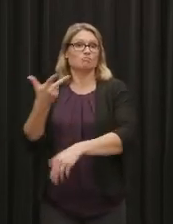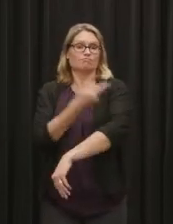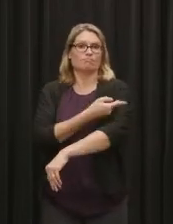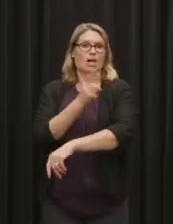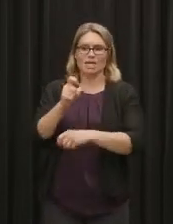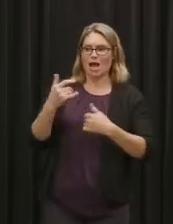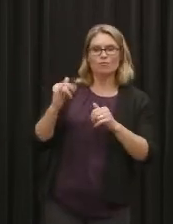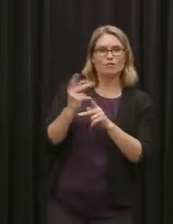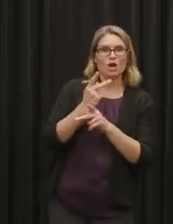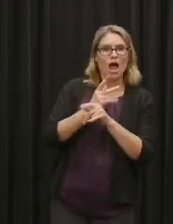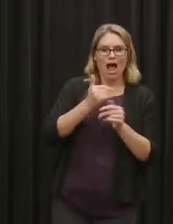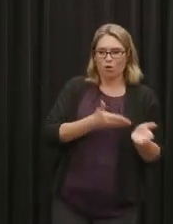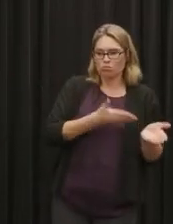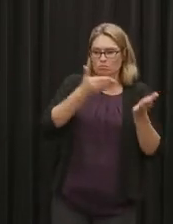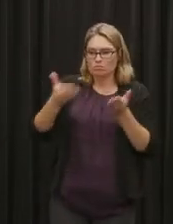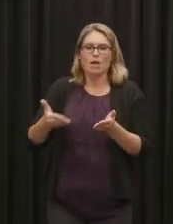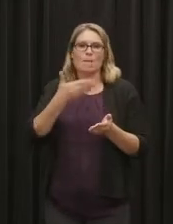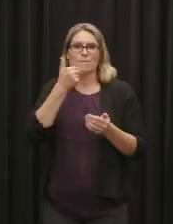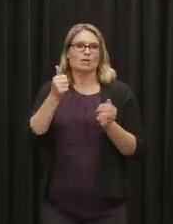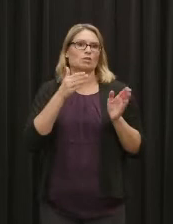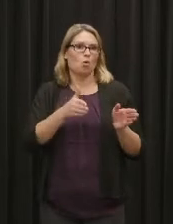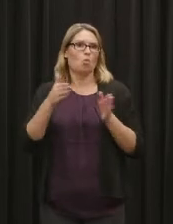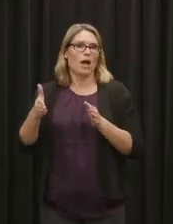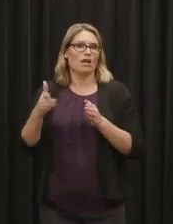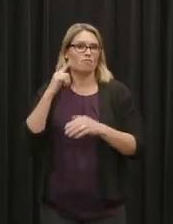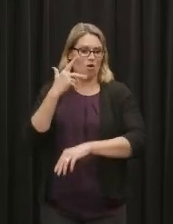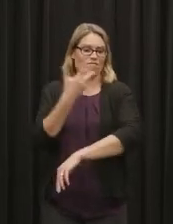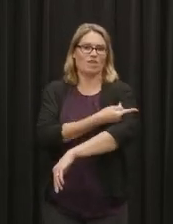in place to ensure the most efficient rollout possible.